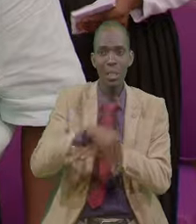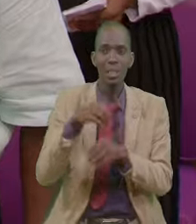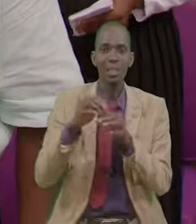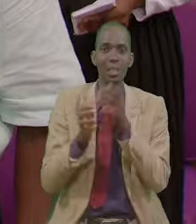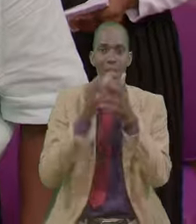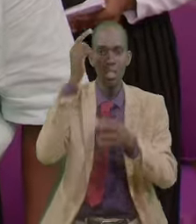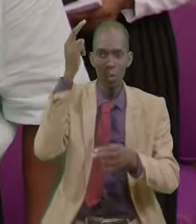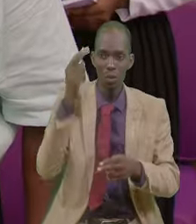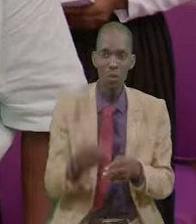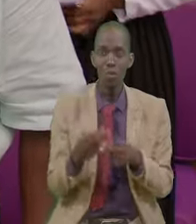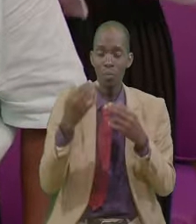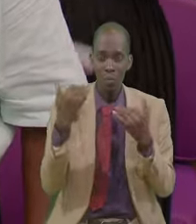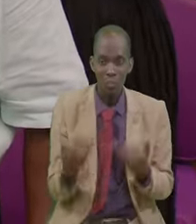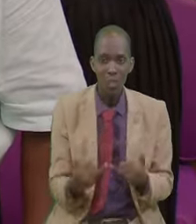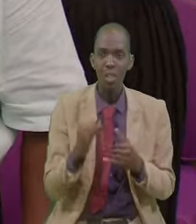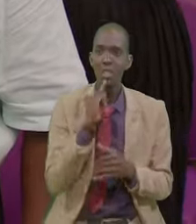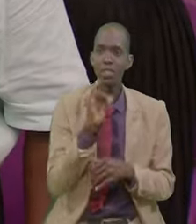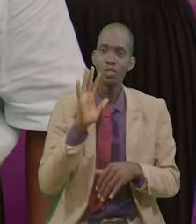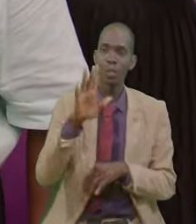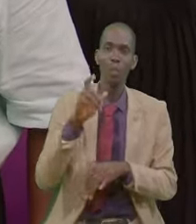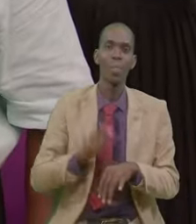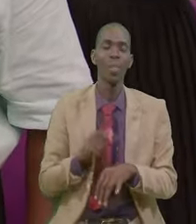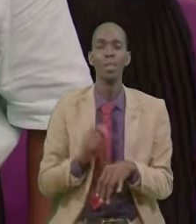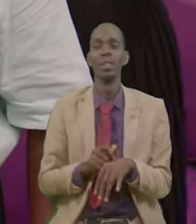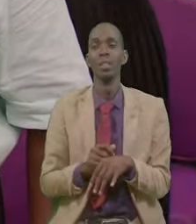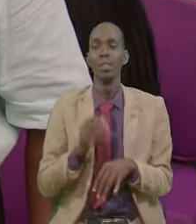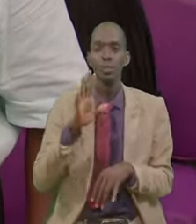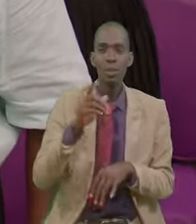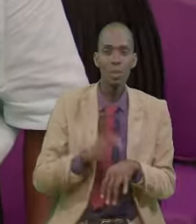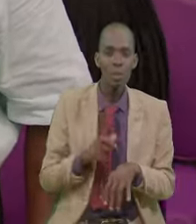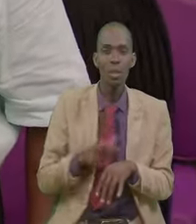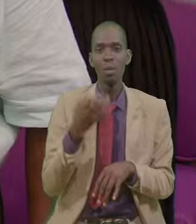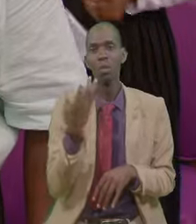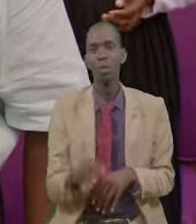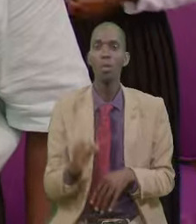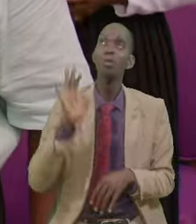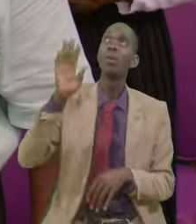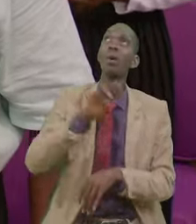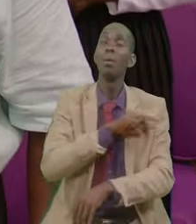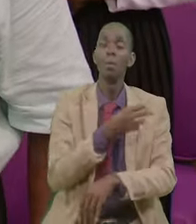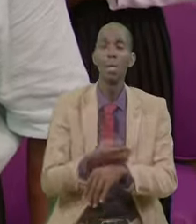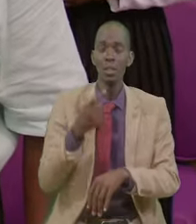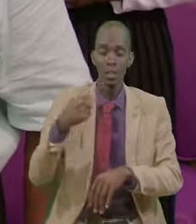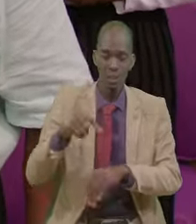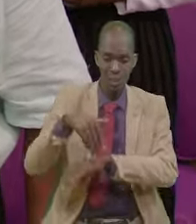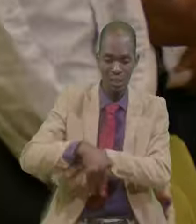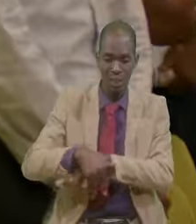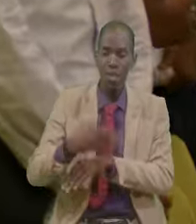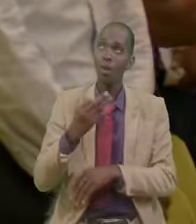moment. This is your moment. The moment of his might. The moment of his